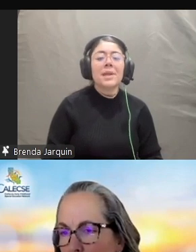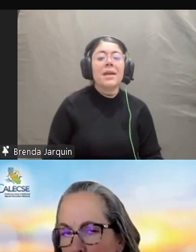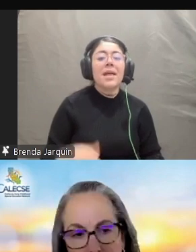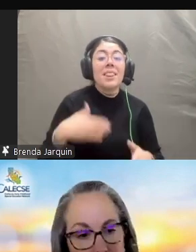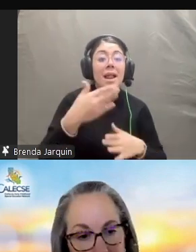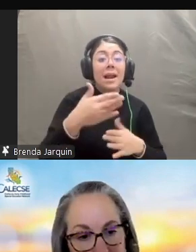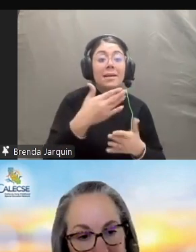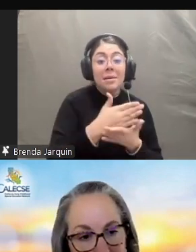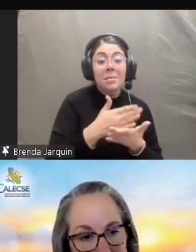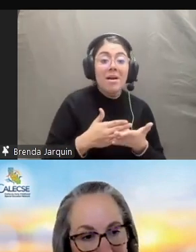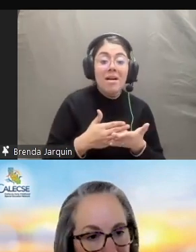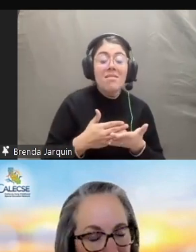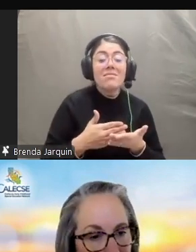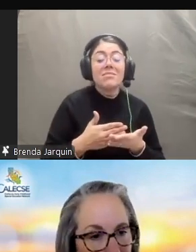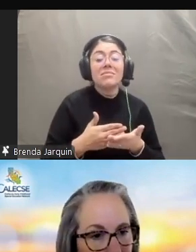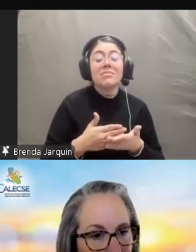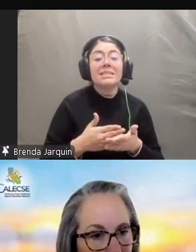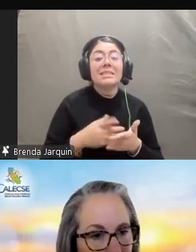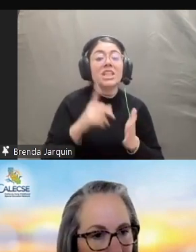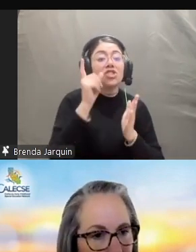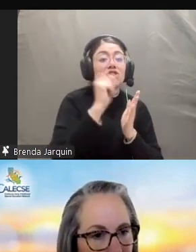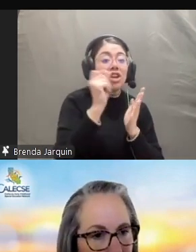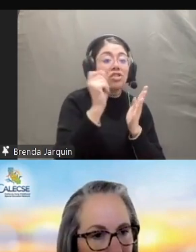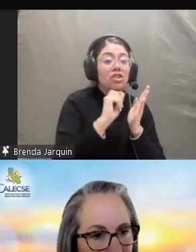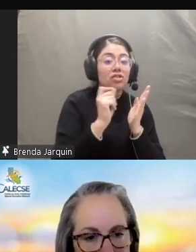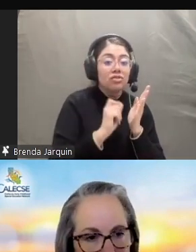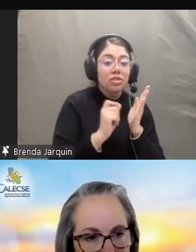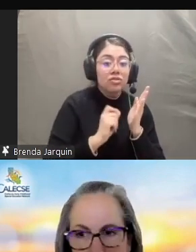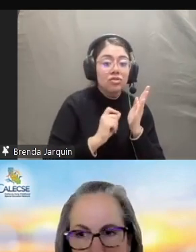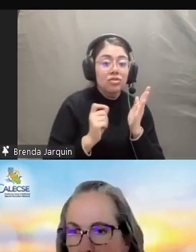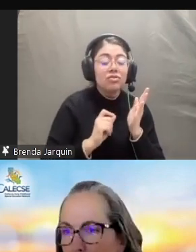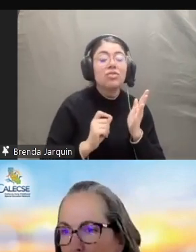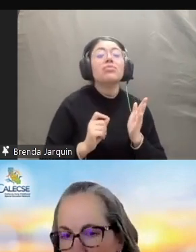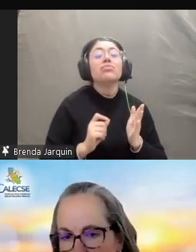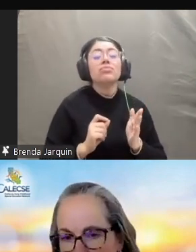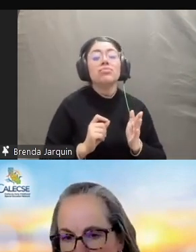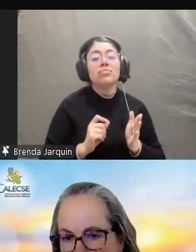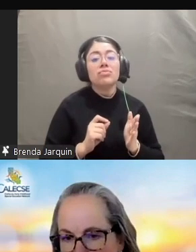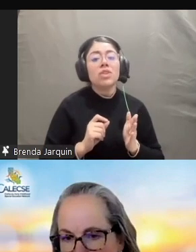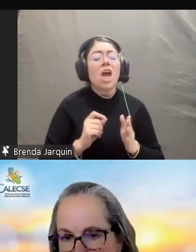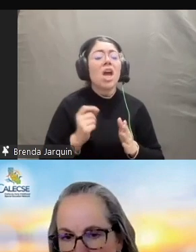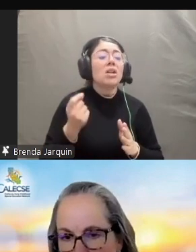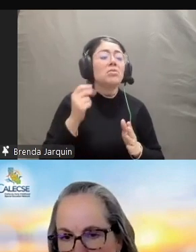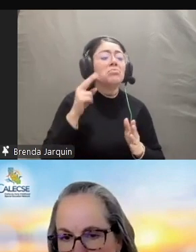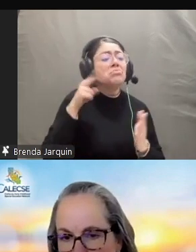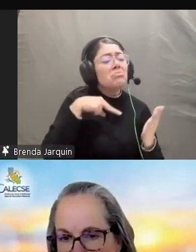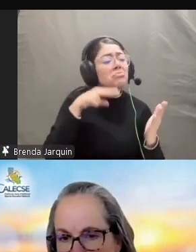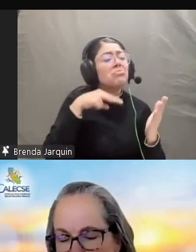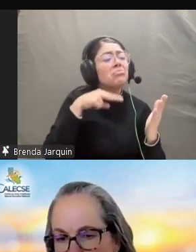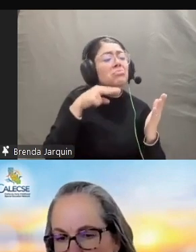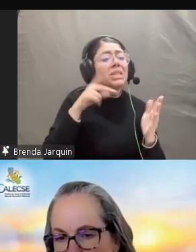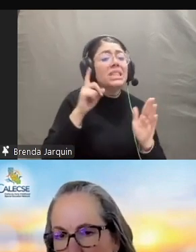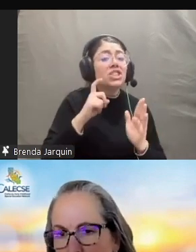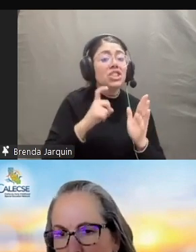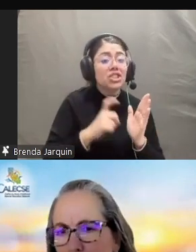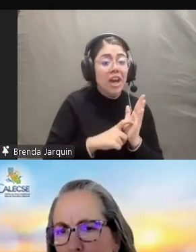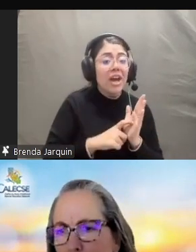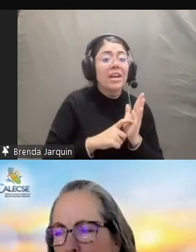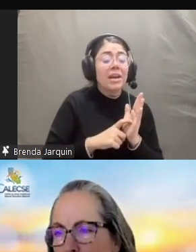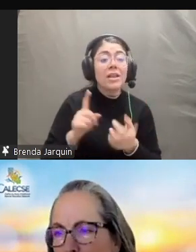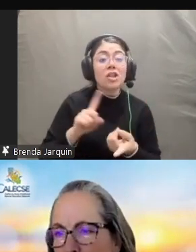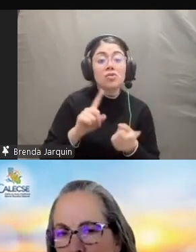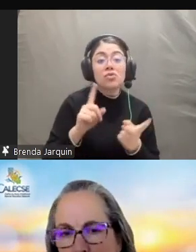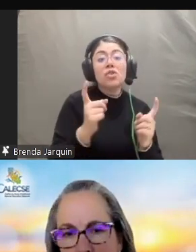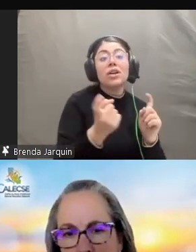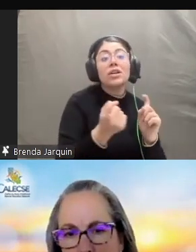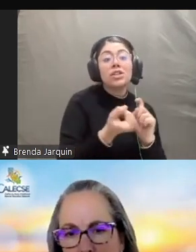interagency agreements and looking at that language. They were key people to have them go through the documents and look through. So looking